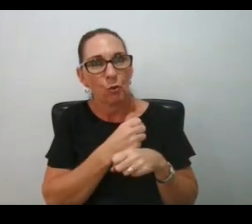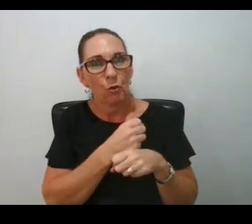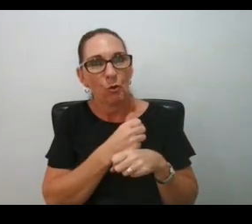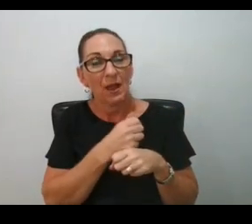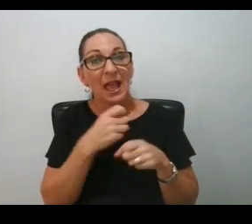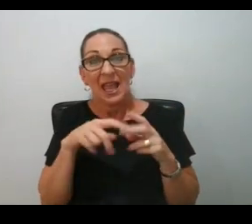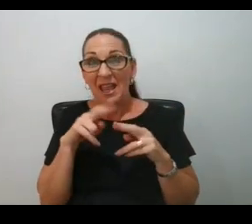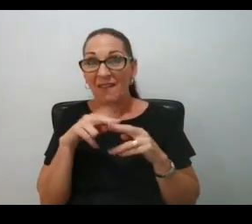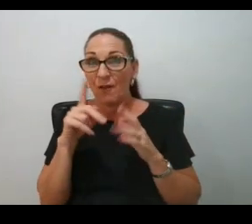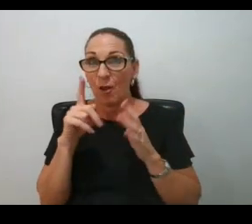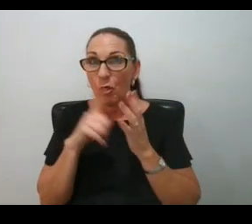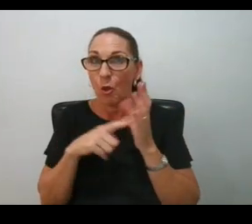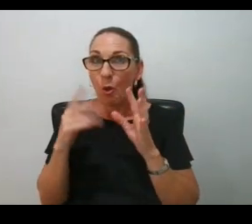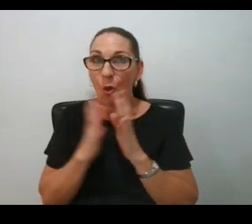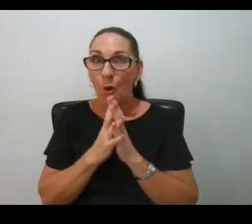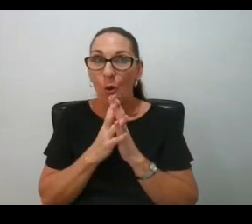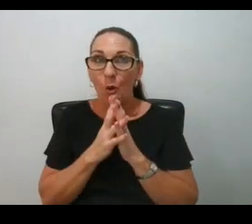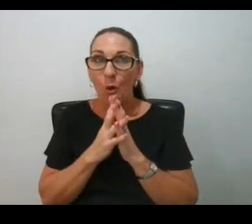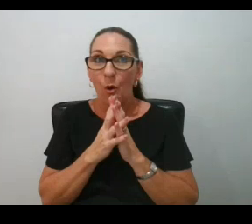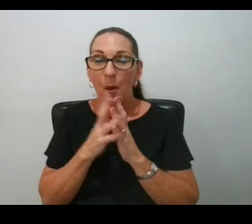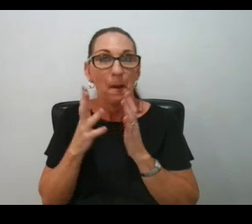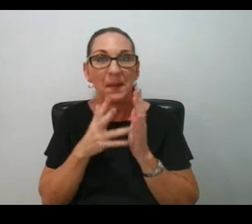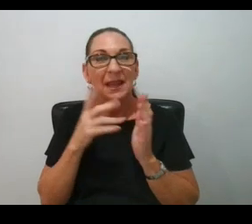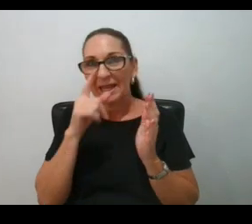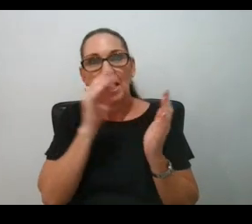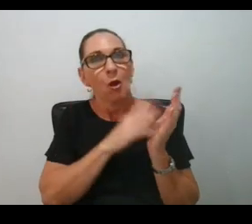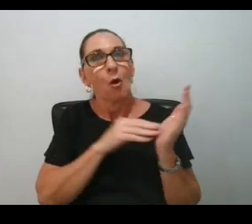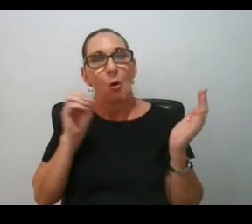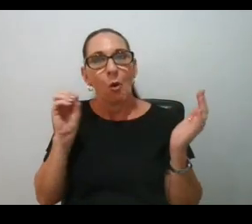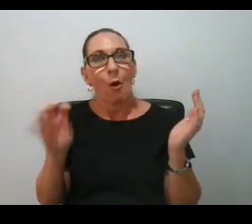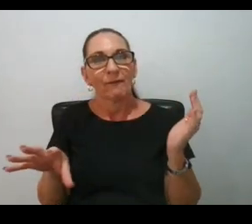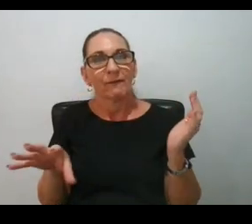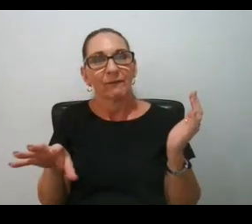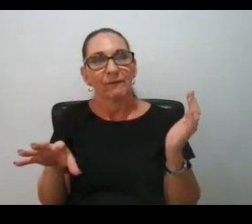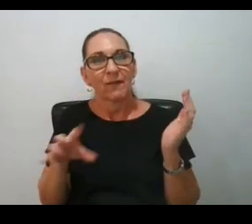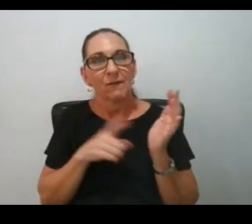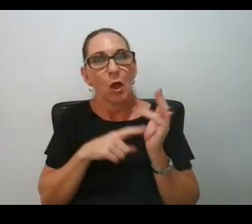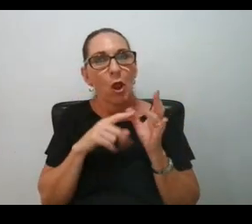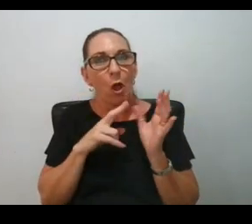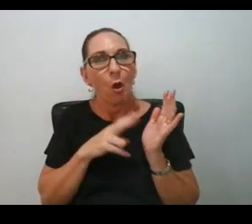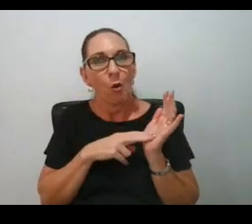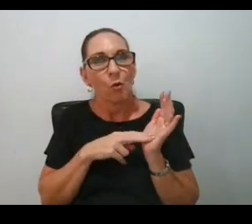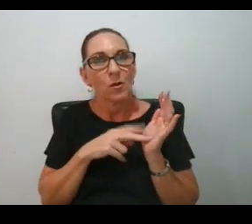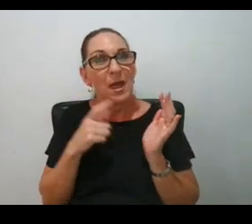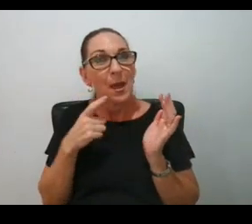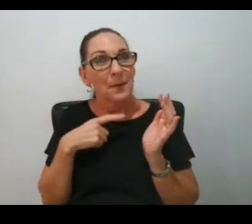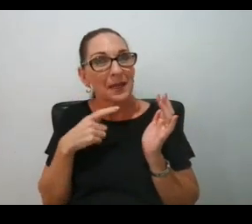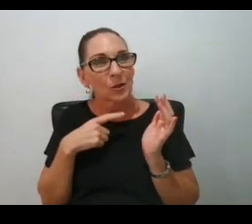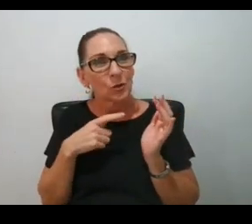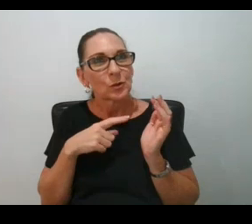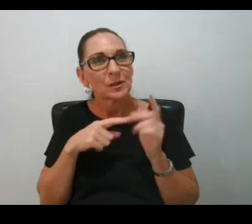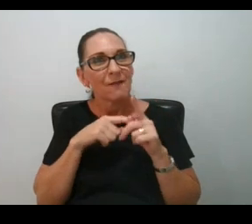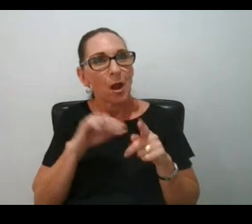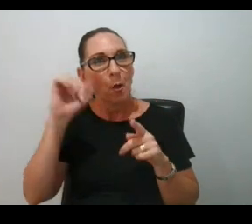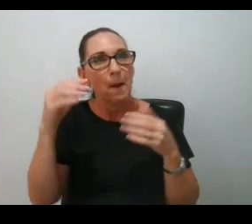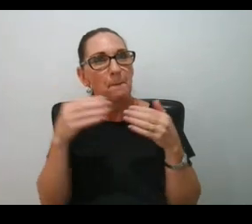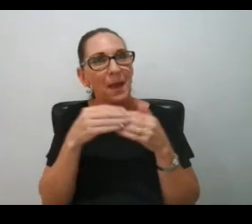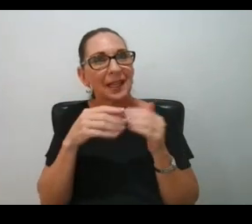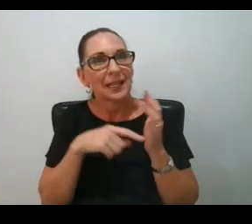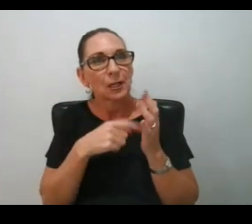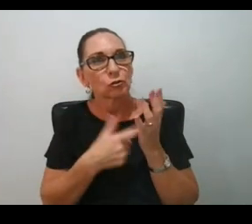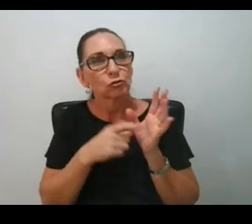happens, she's out of this loan. And the reason I say she's out of this loan is there's specific requirements under the banking code and